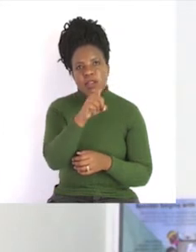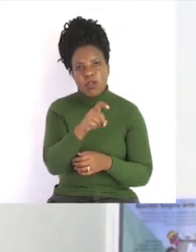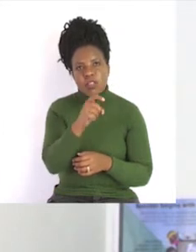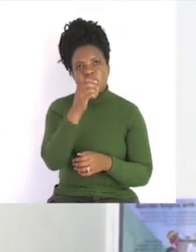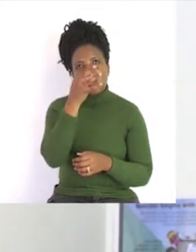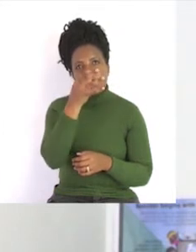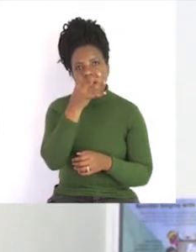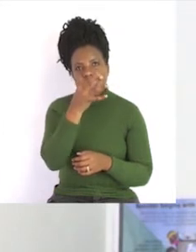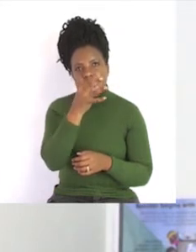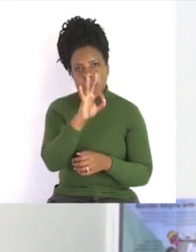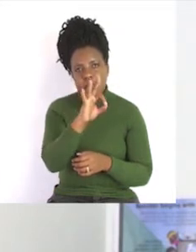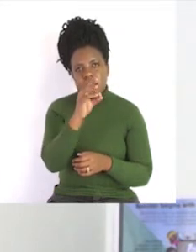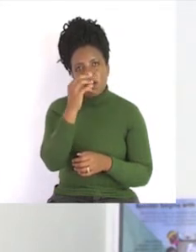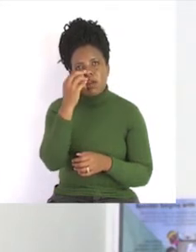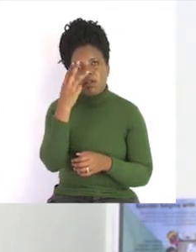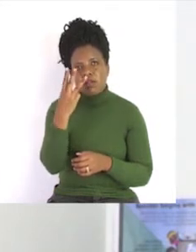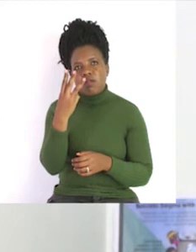is